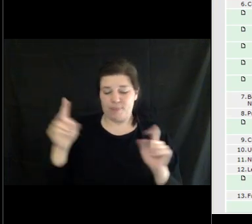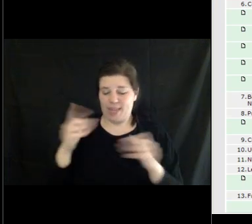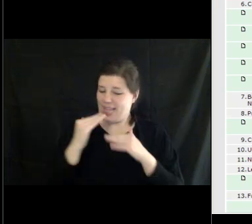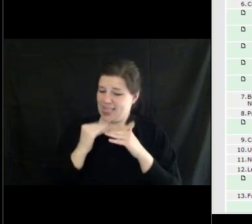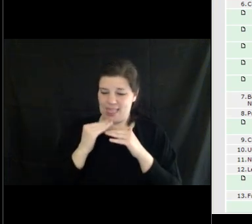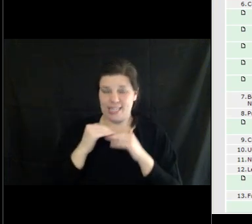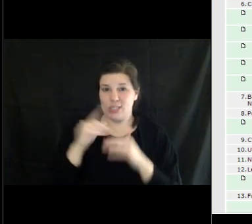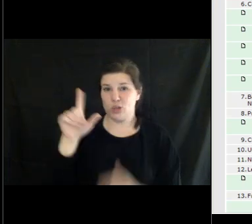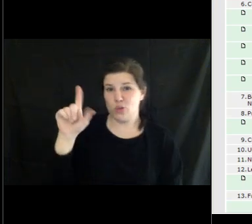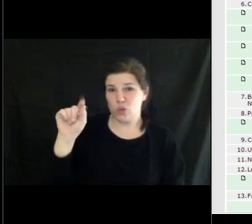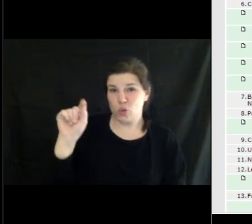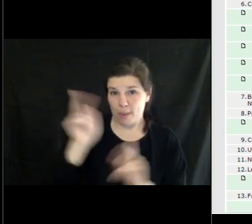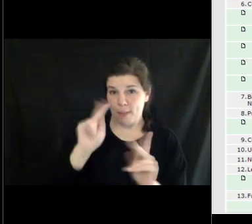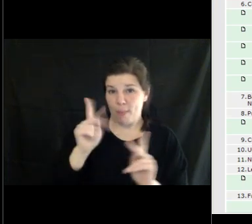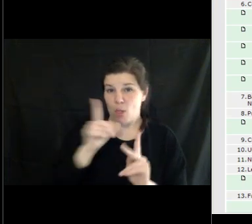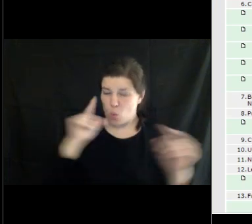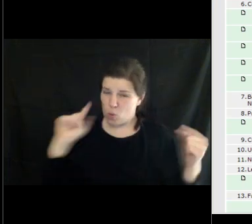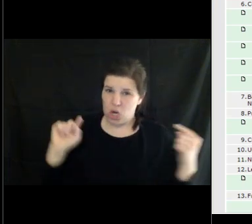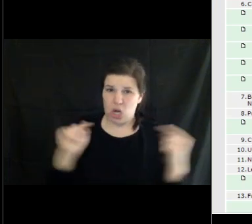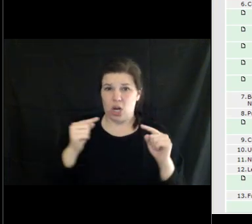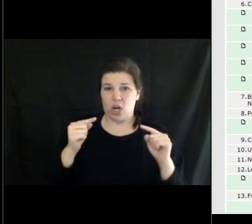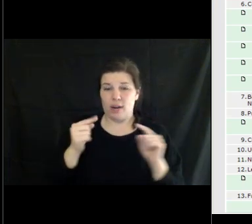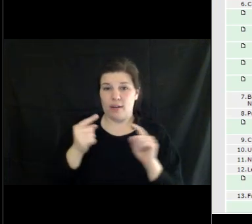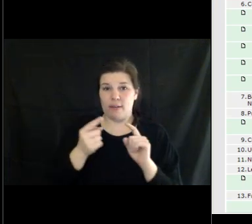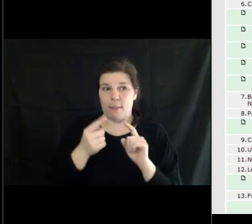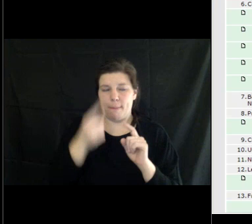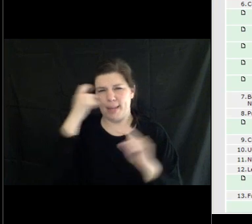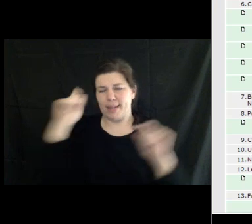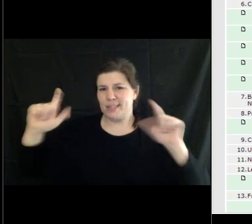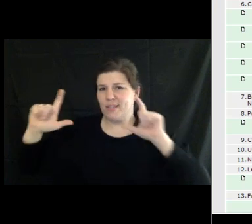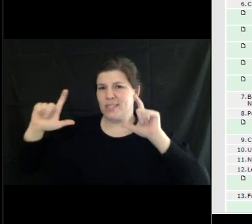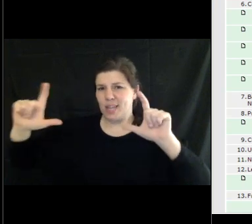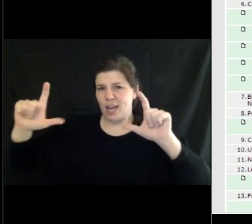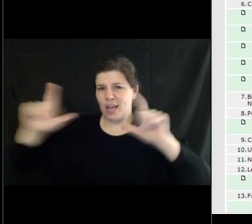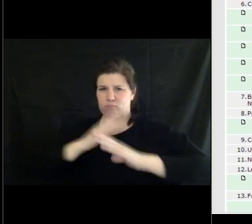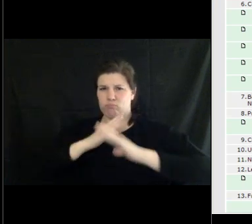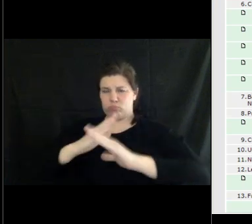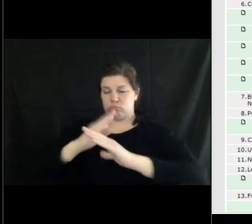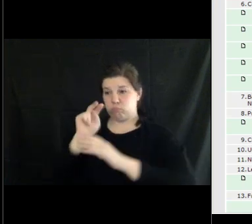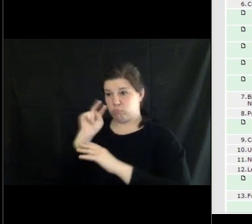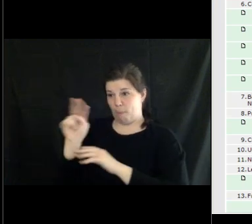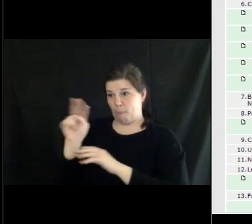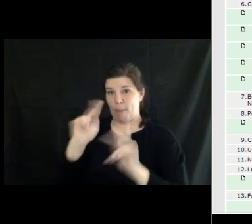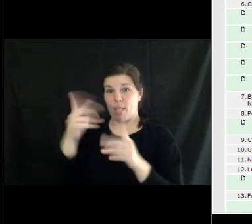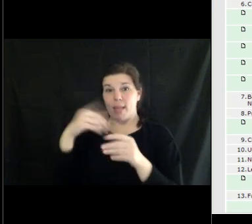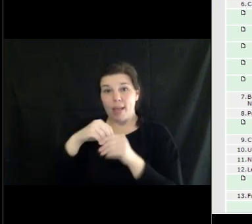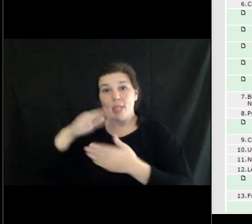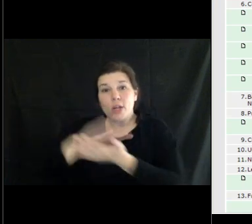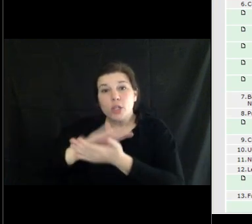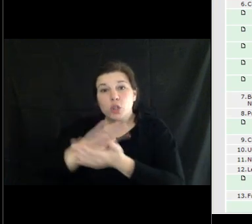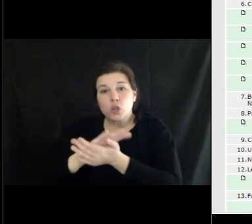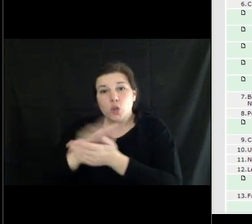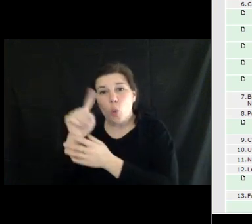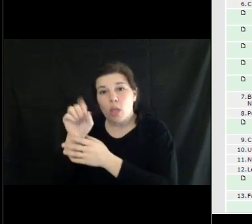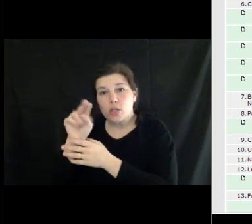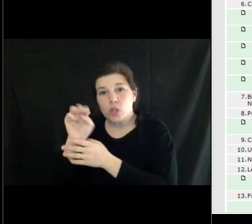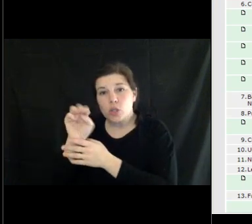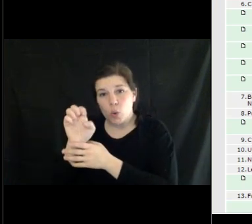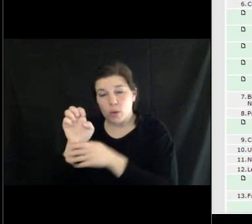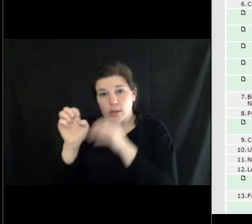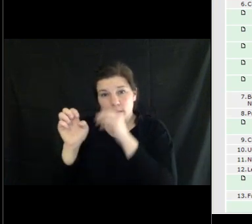people that were hurt really bad because of a sign that was blocking the view of people in the school zone. The sign is still lit up. It's